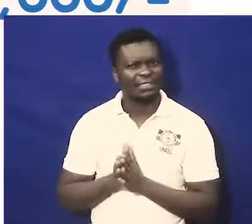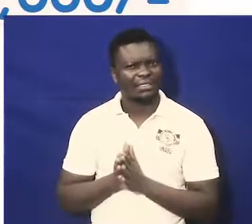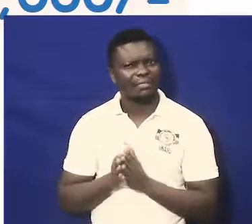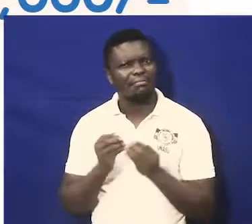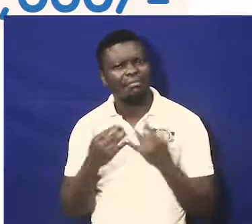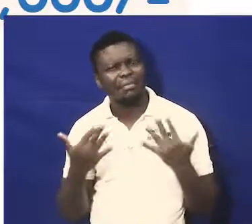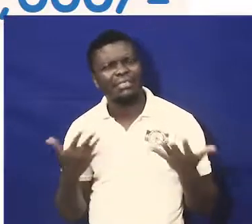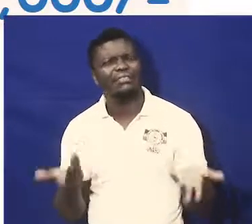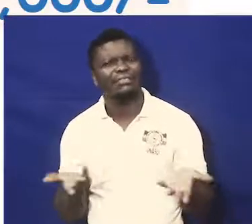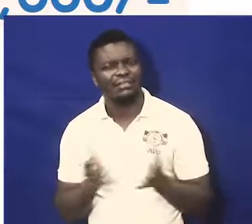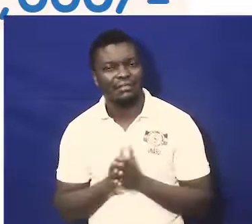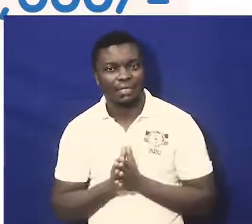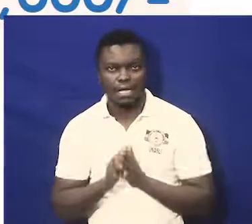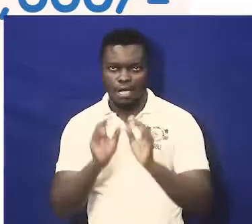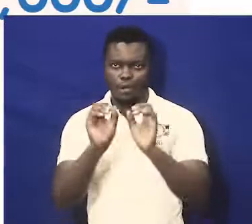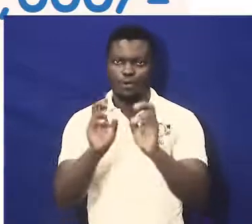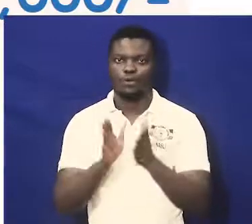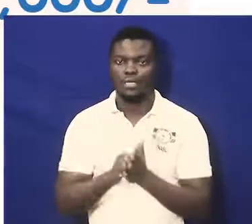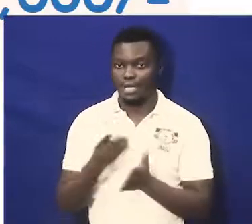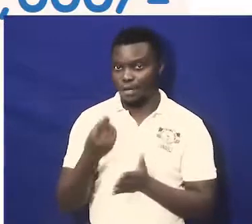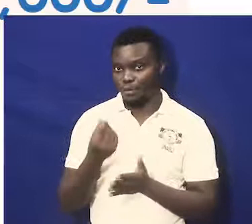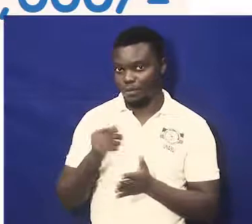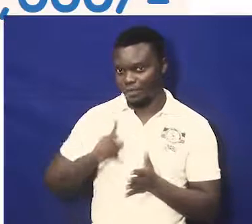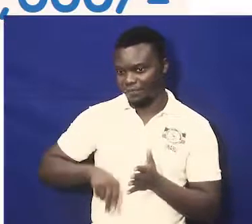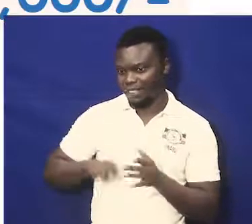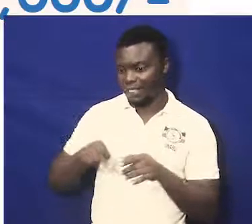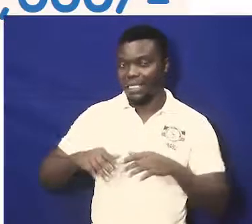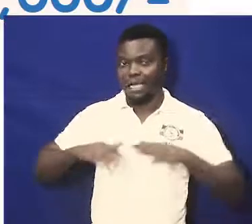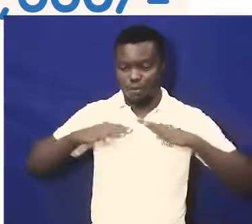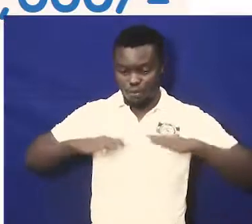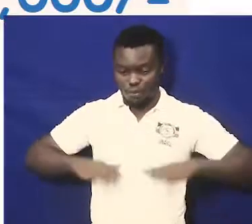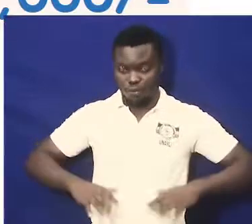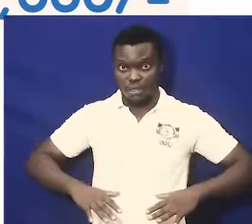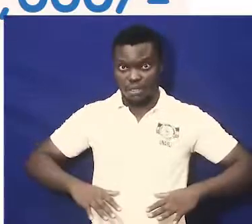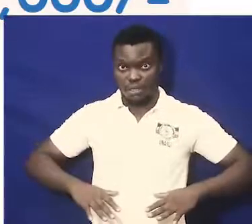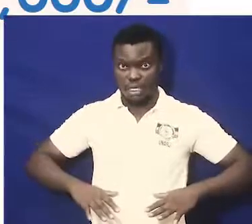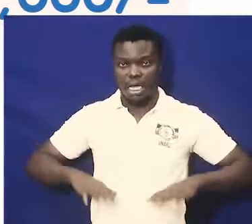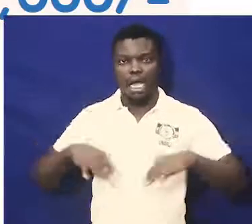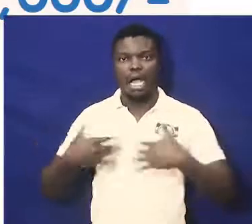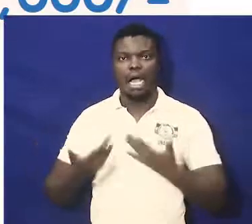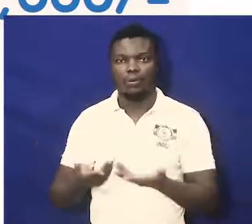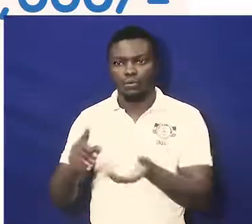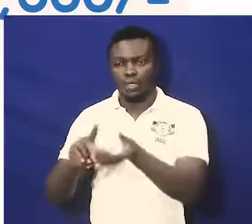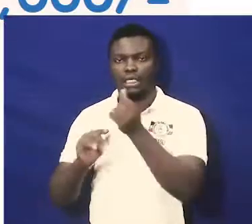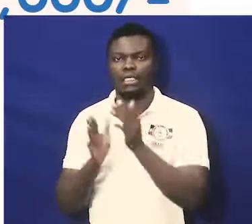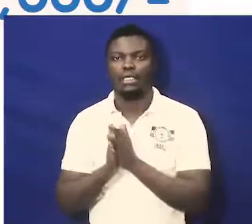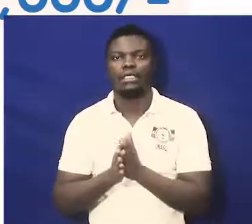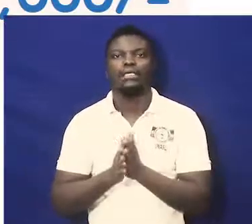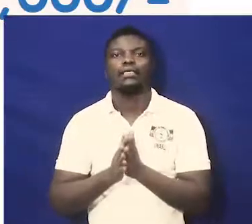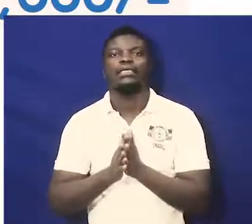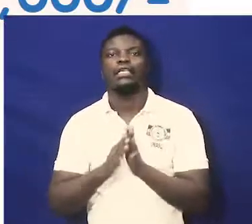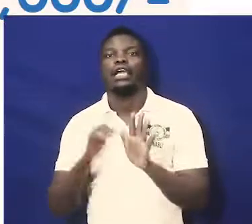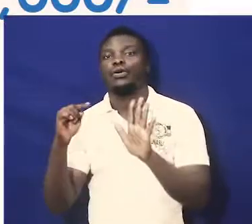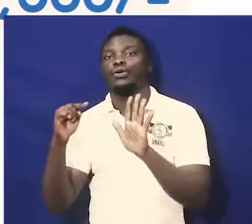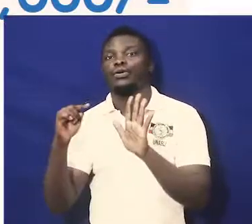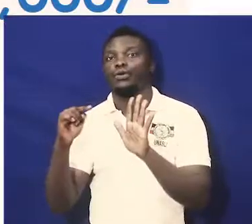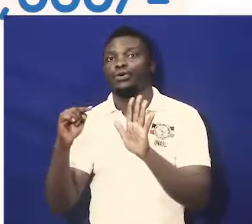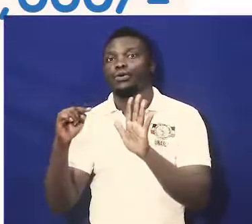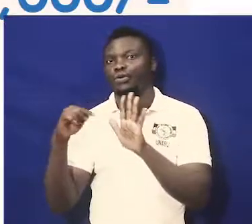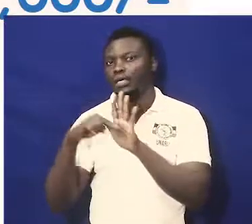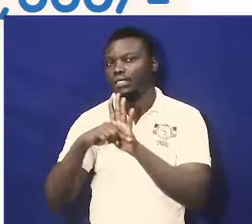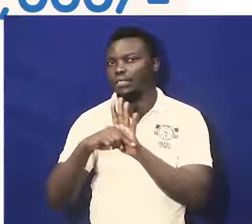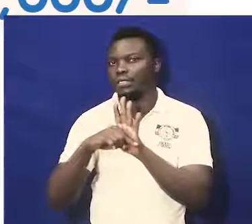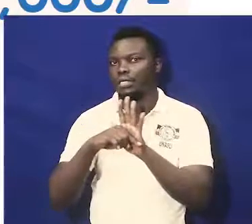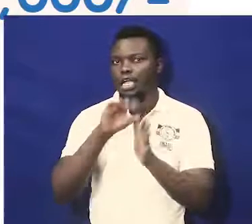The profit for this skirt can be obtained by subtracting